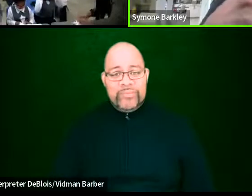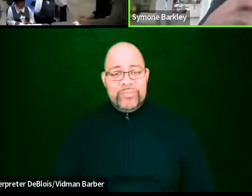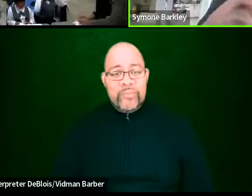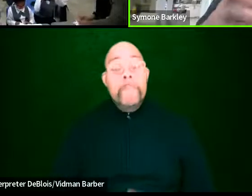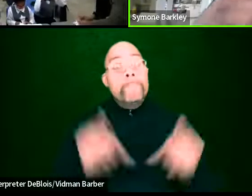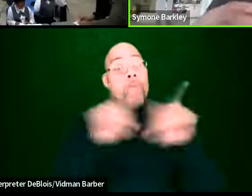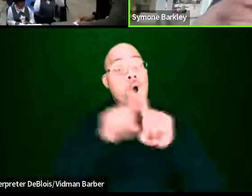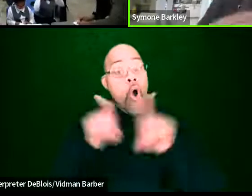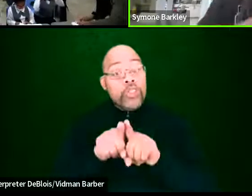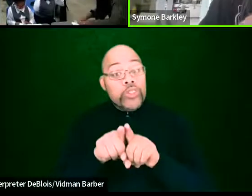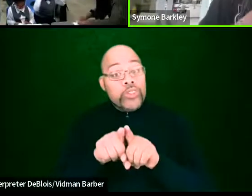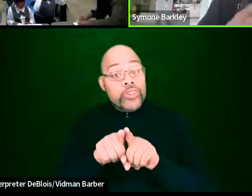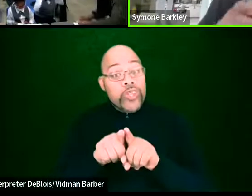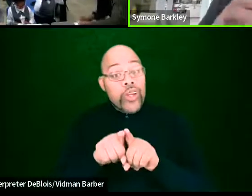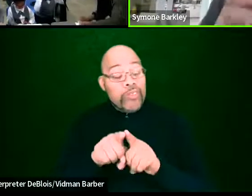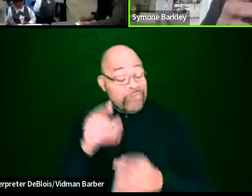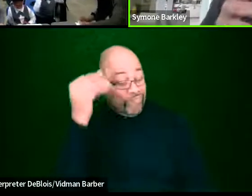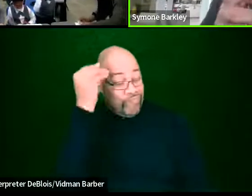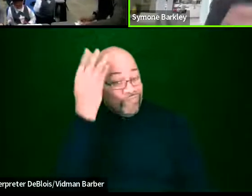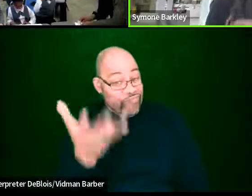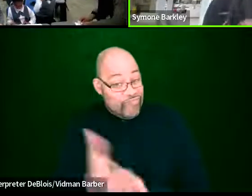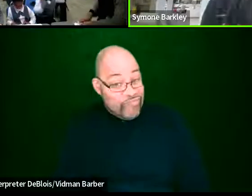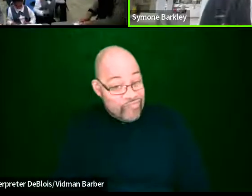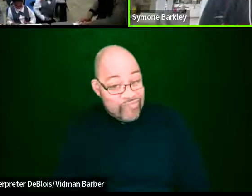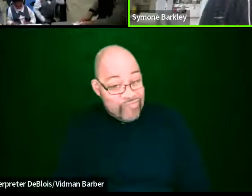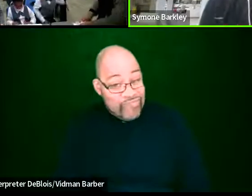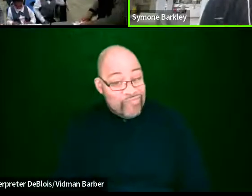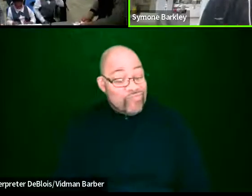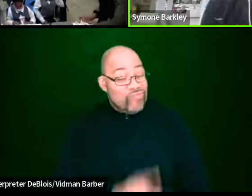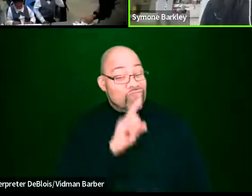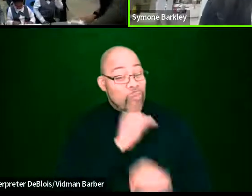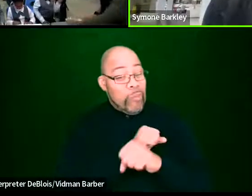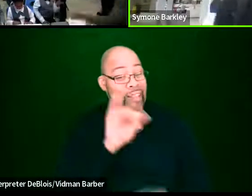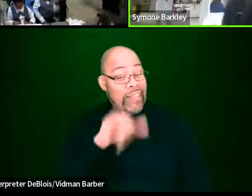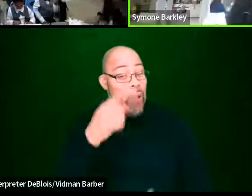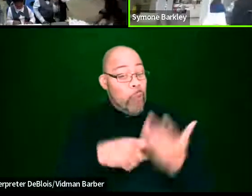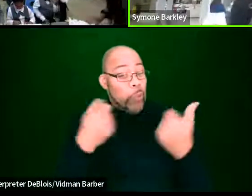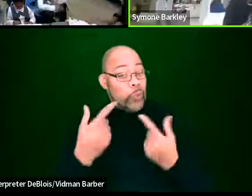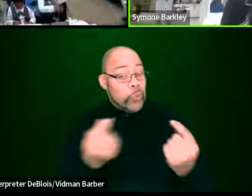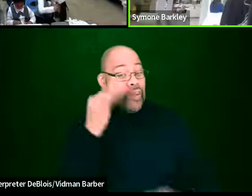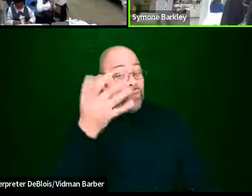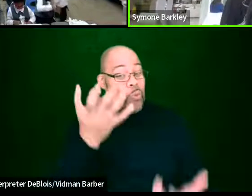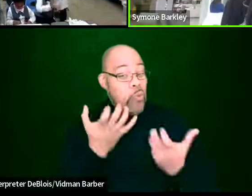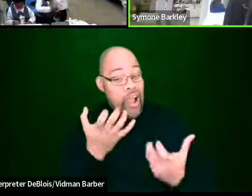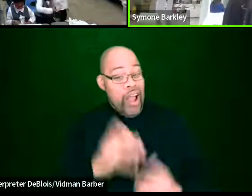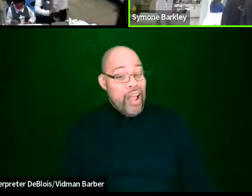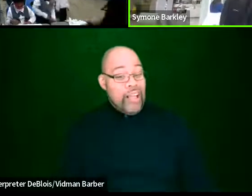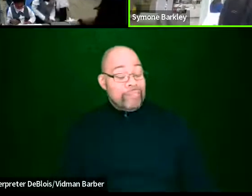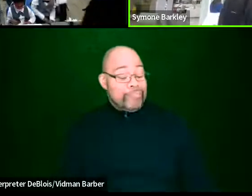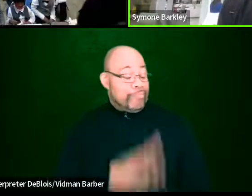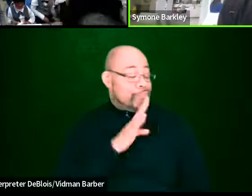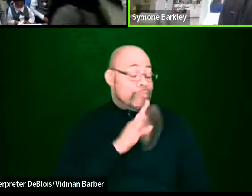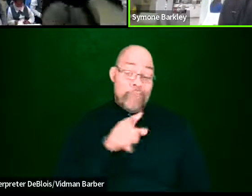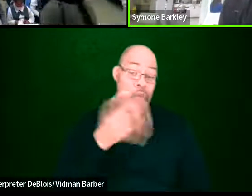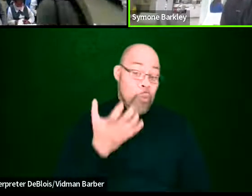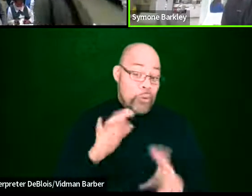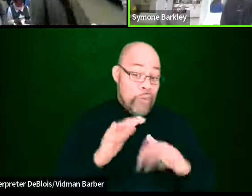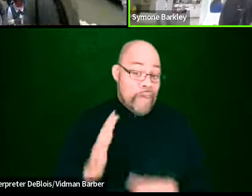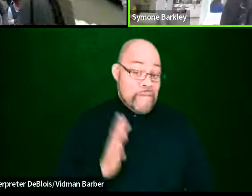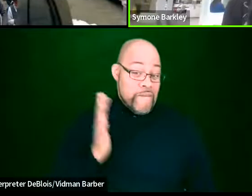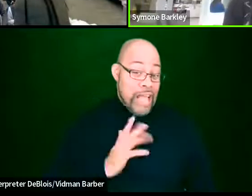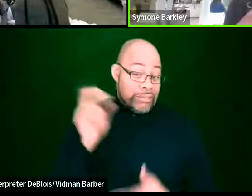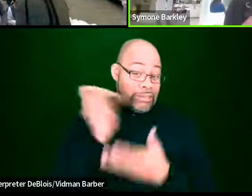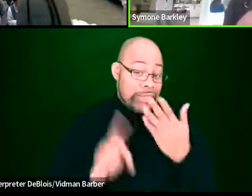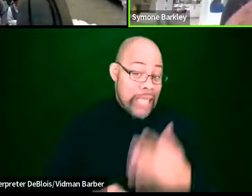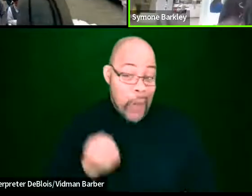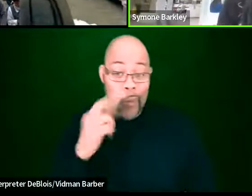Also, just saying, y'all, low-key, this is kind of like what you could do if you wanted to, like be a fashion designer